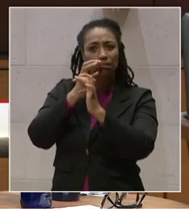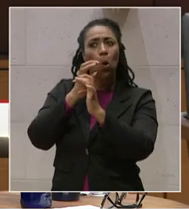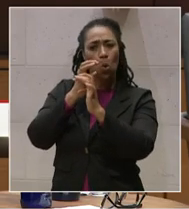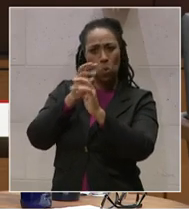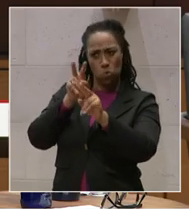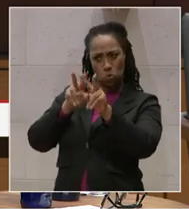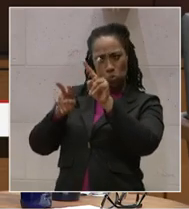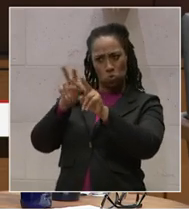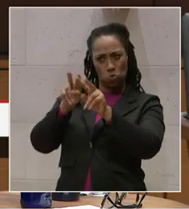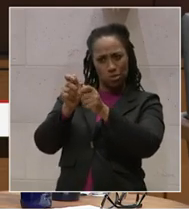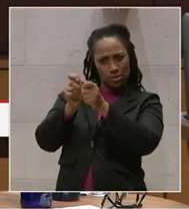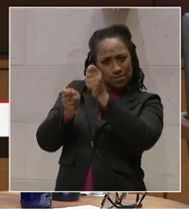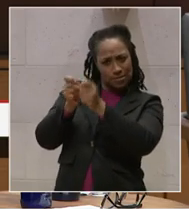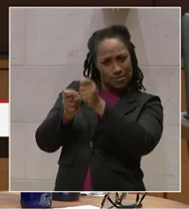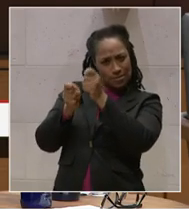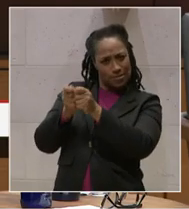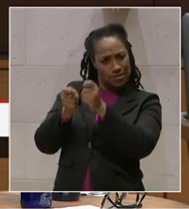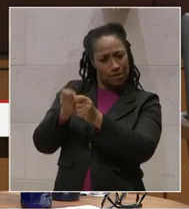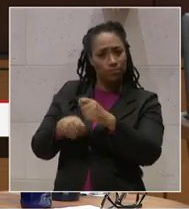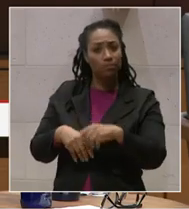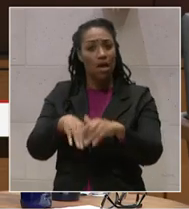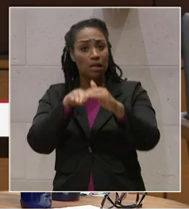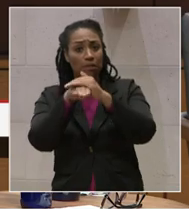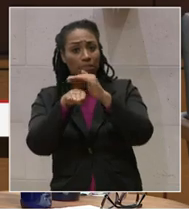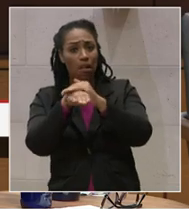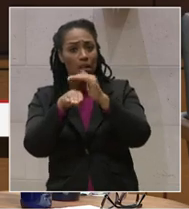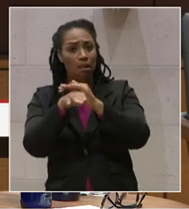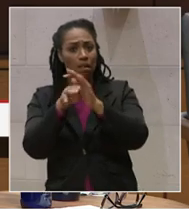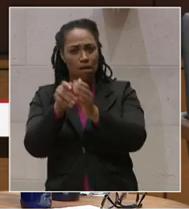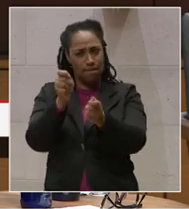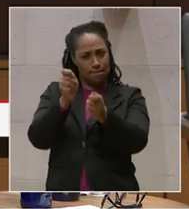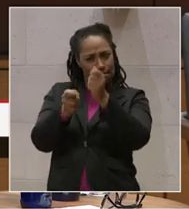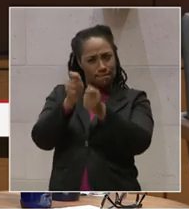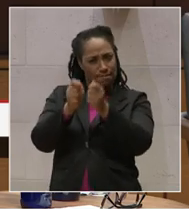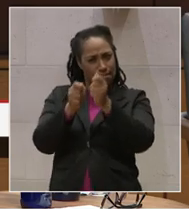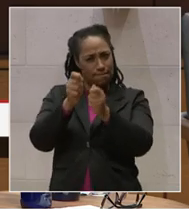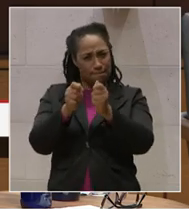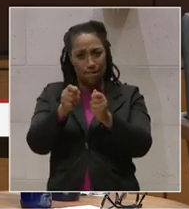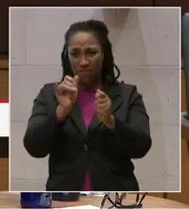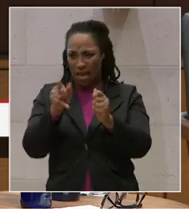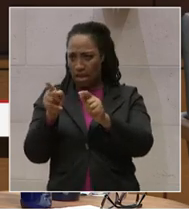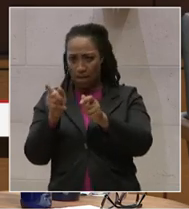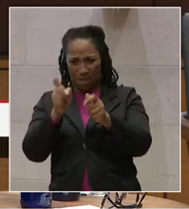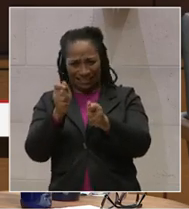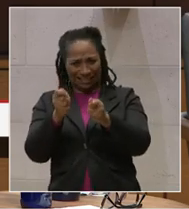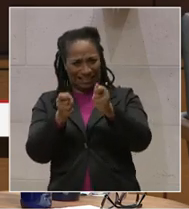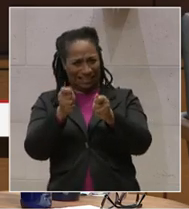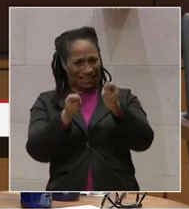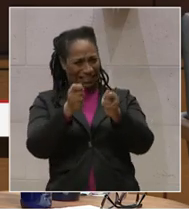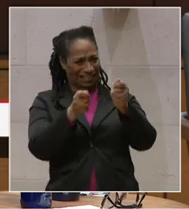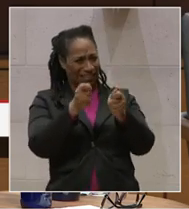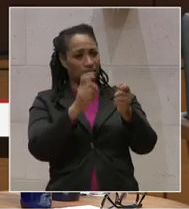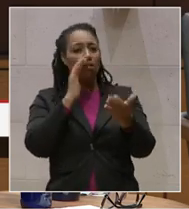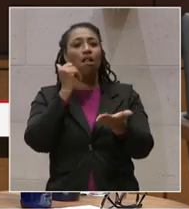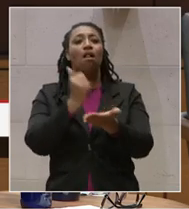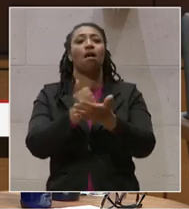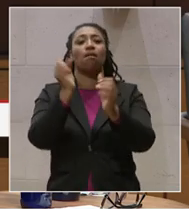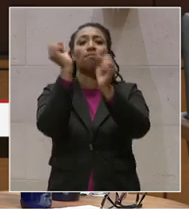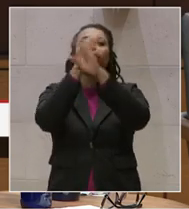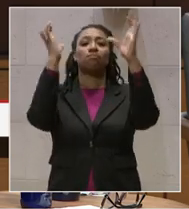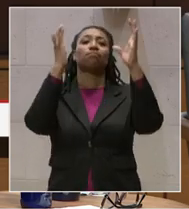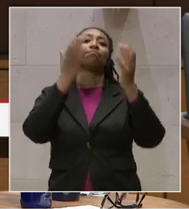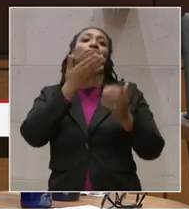We think that contributed really moving up our production by